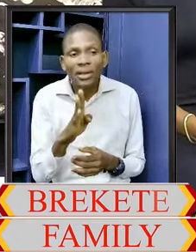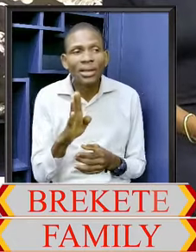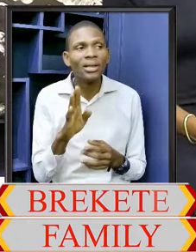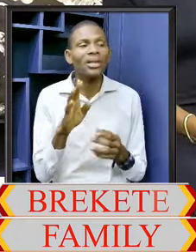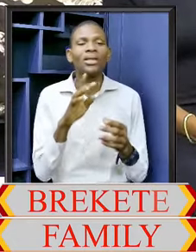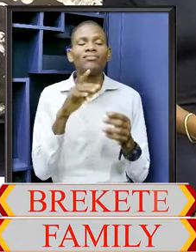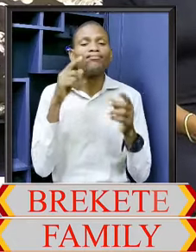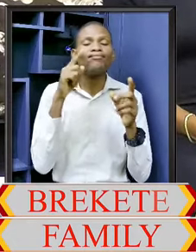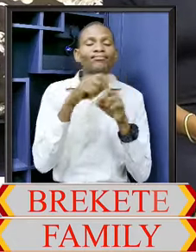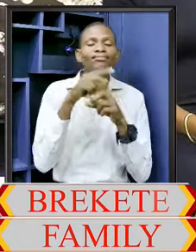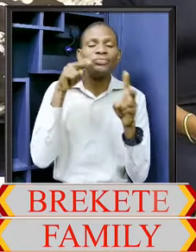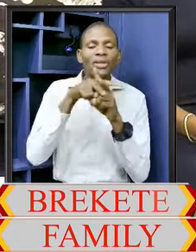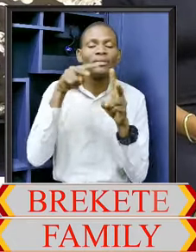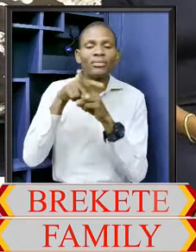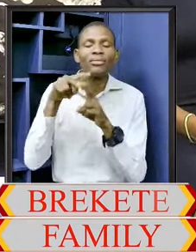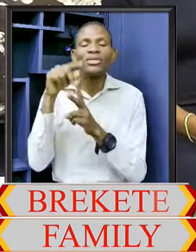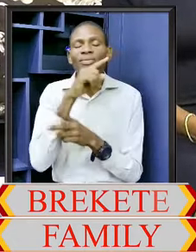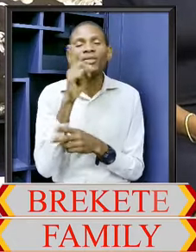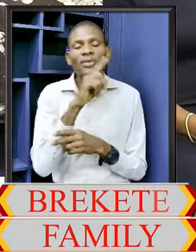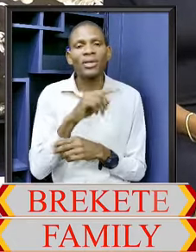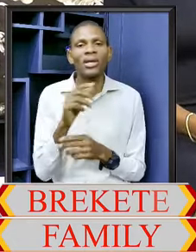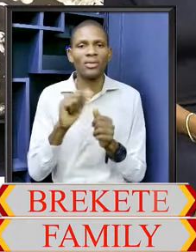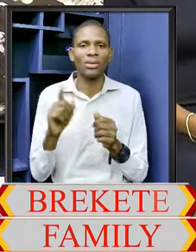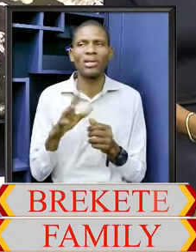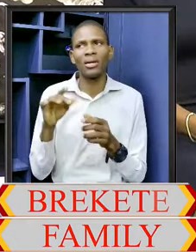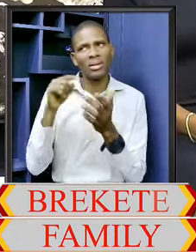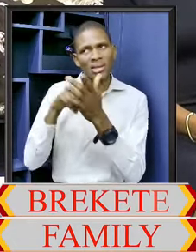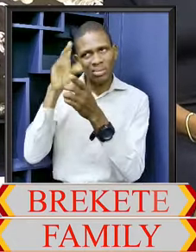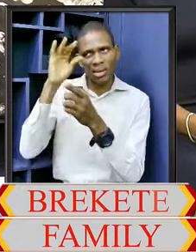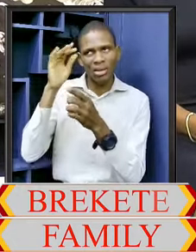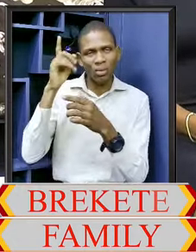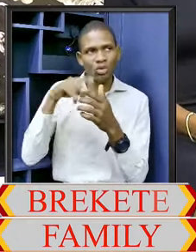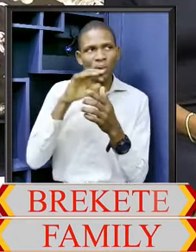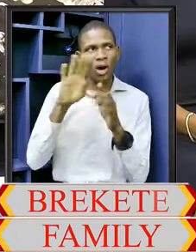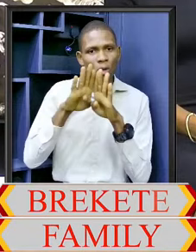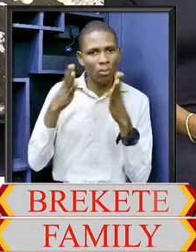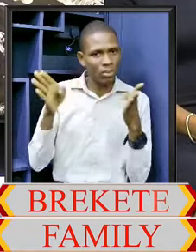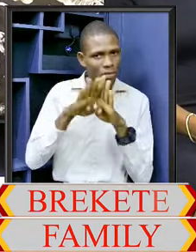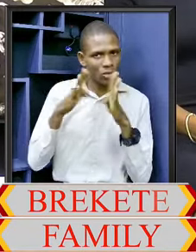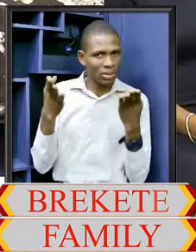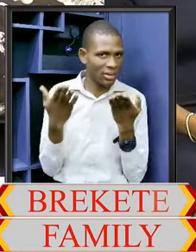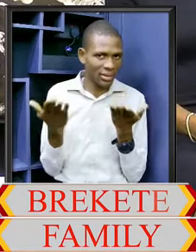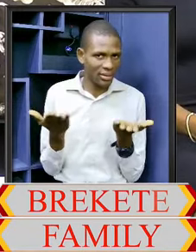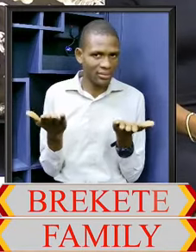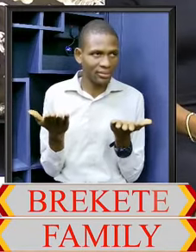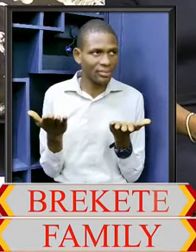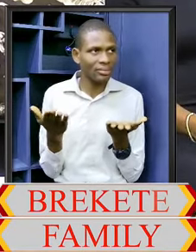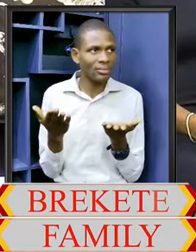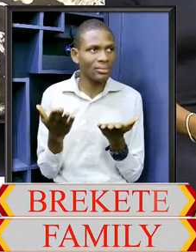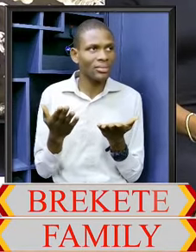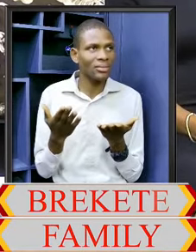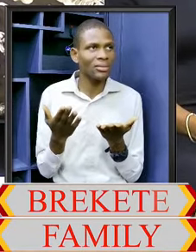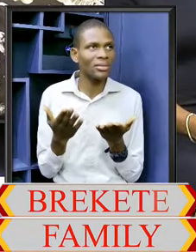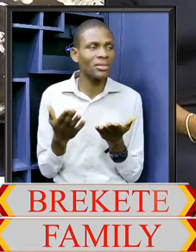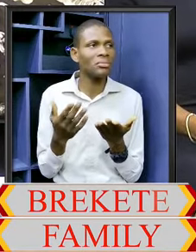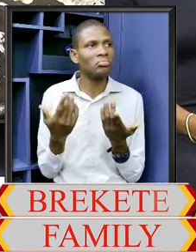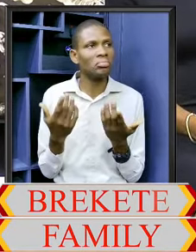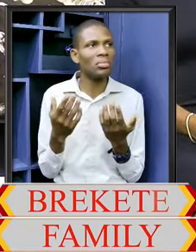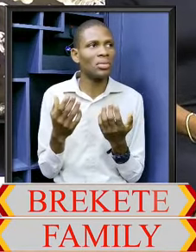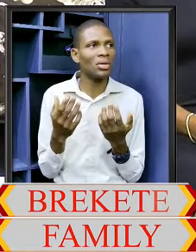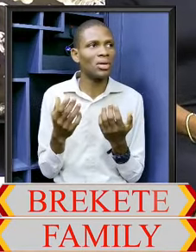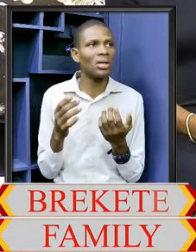the thing where you do open, the thing where you do open, because why quacky no good?